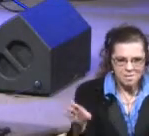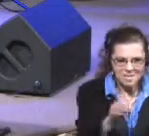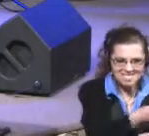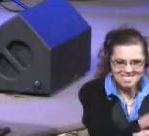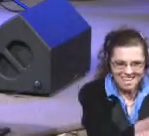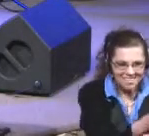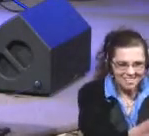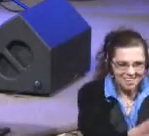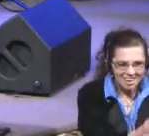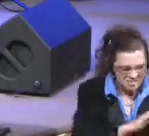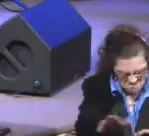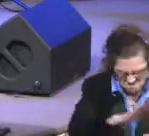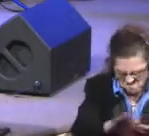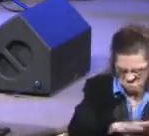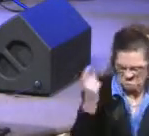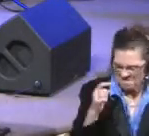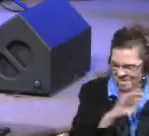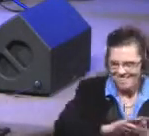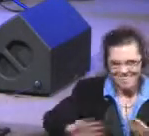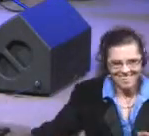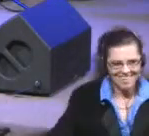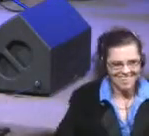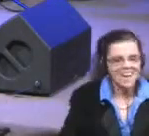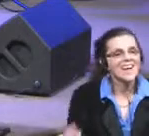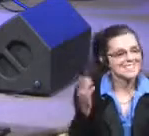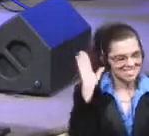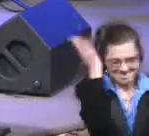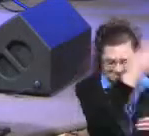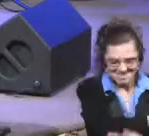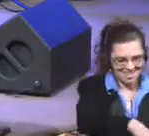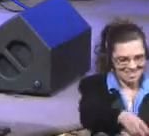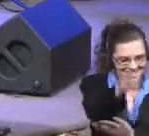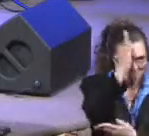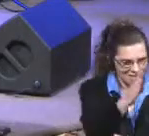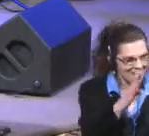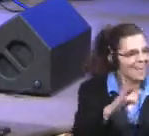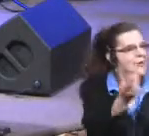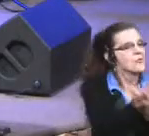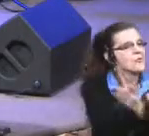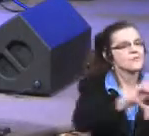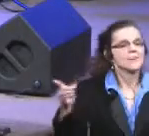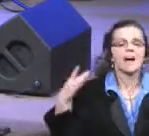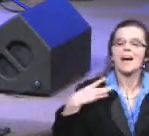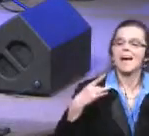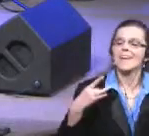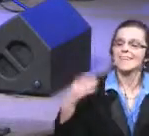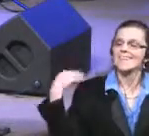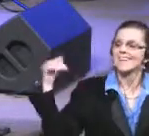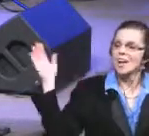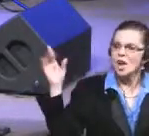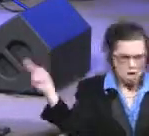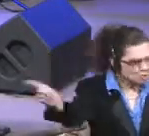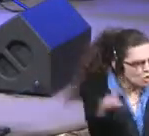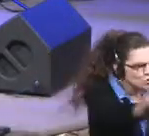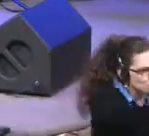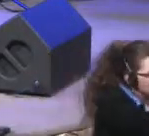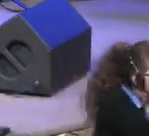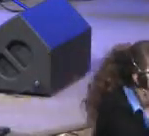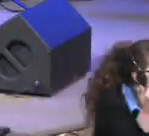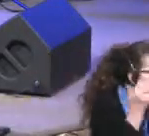for sin and uncleanliness. In Malachi, he's a son of righteousness rising with healing in his wings. Does anybody know him? That's